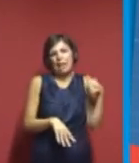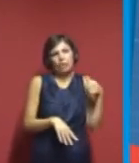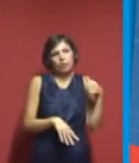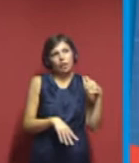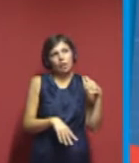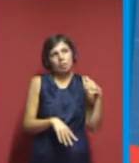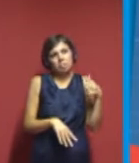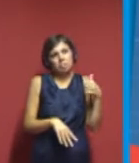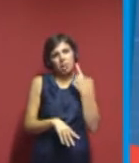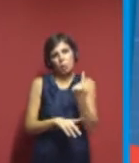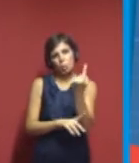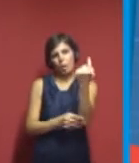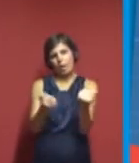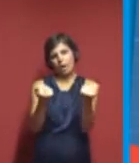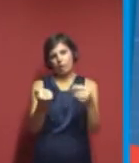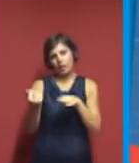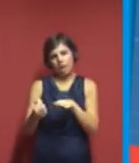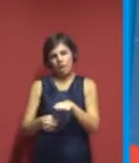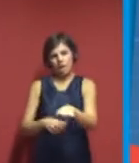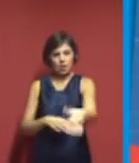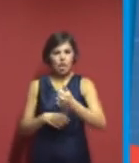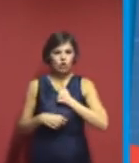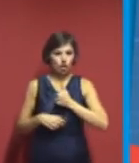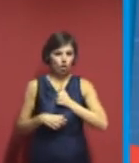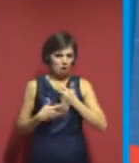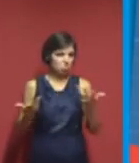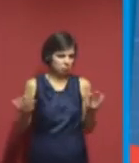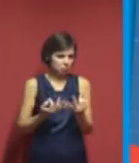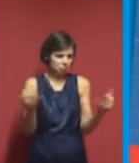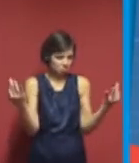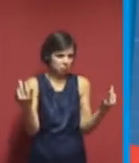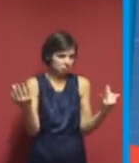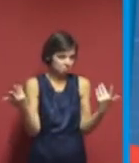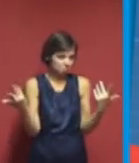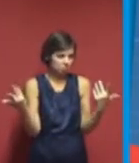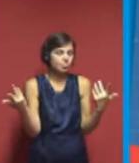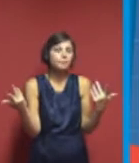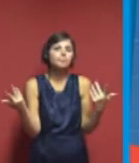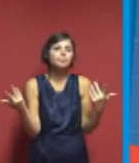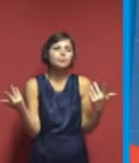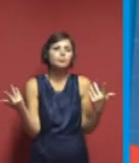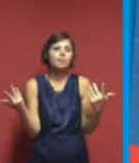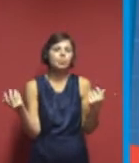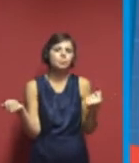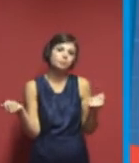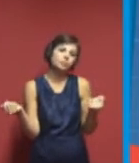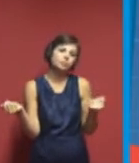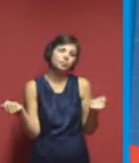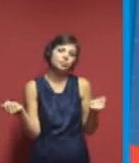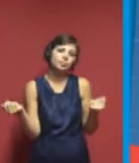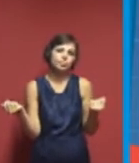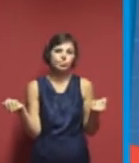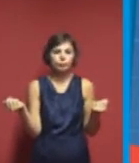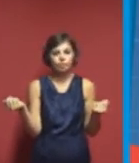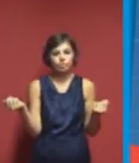and without. And in the end, I want to tell you that I was born in the